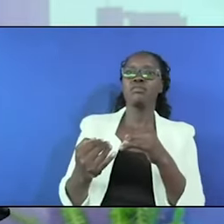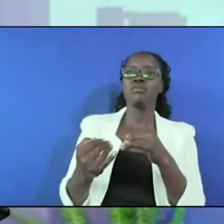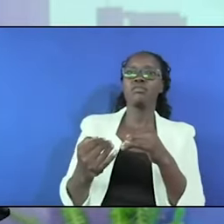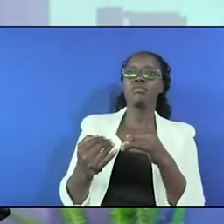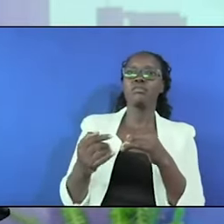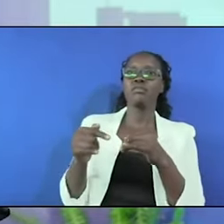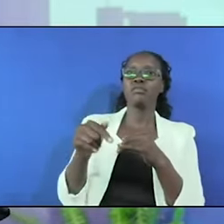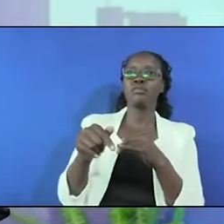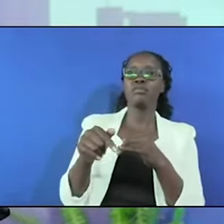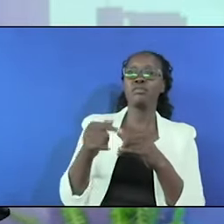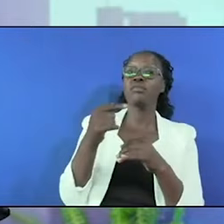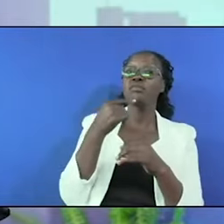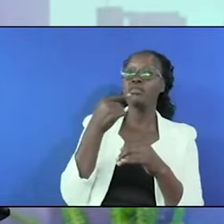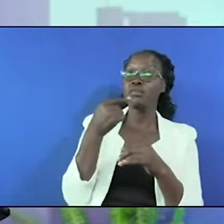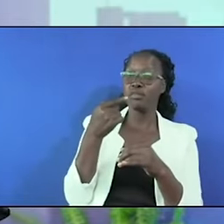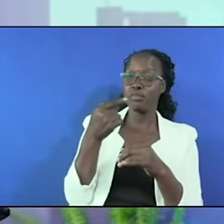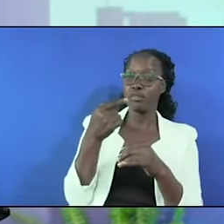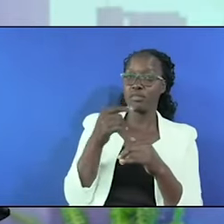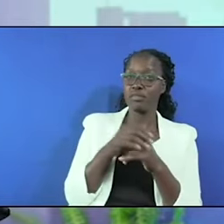his discourse, he said,